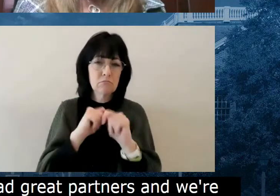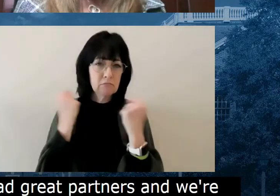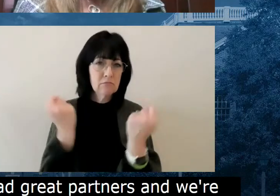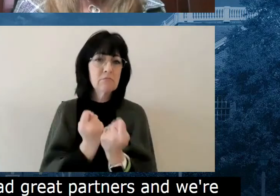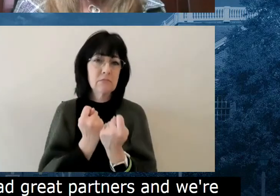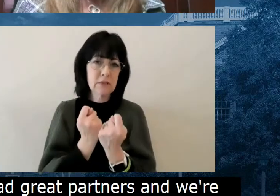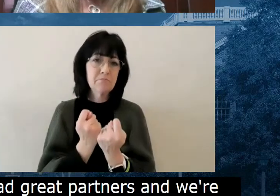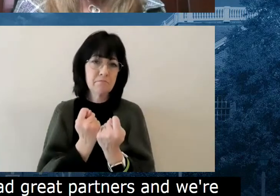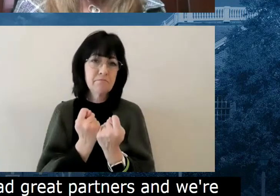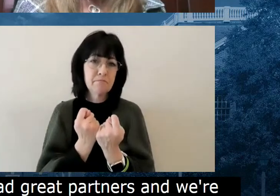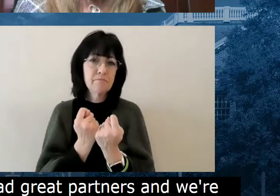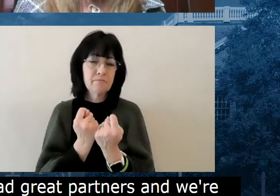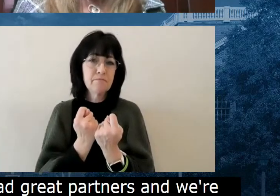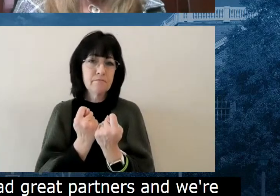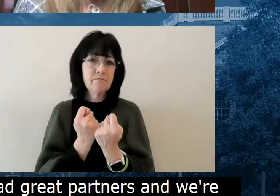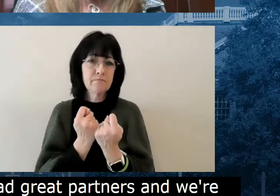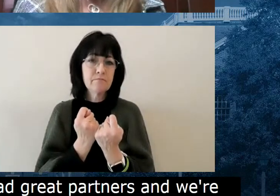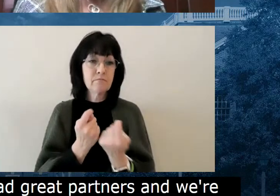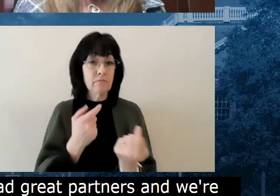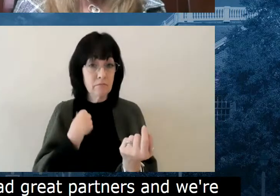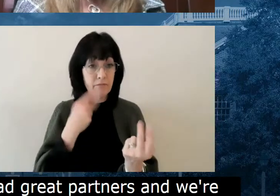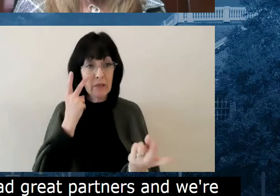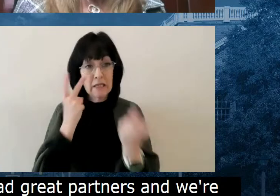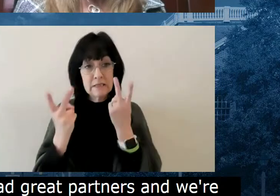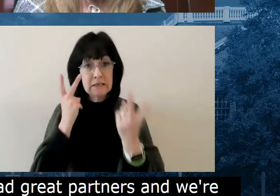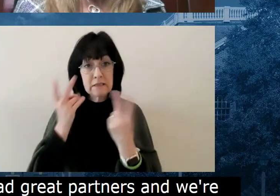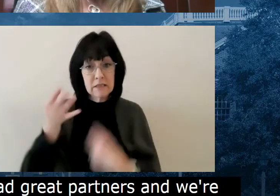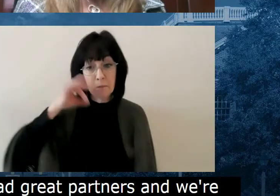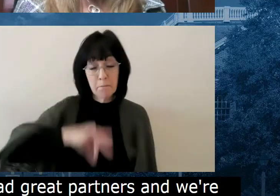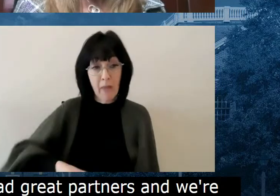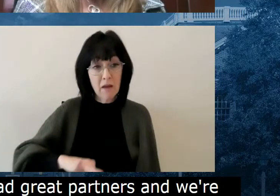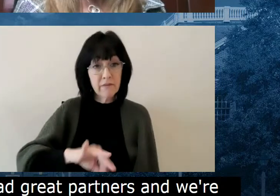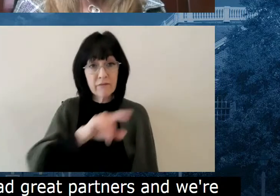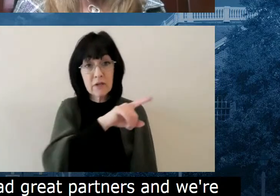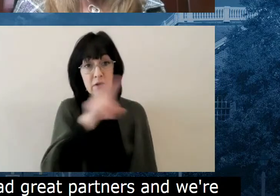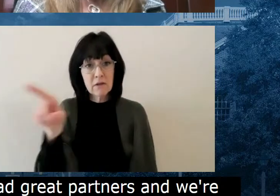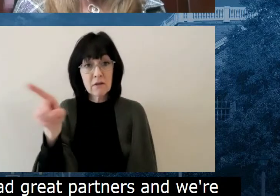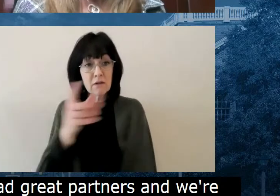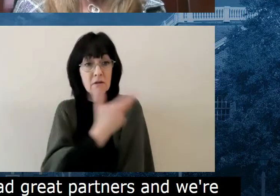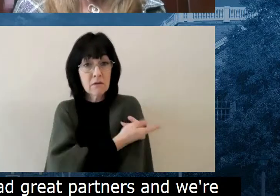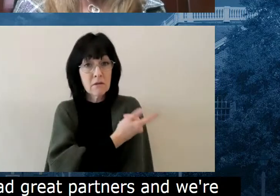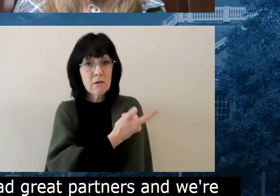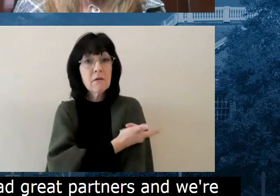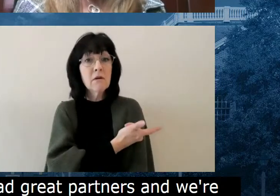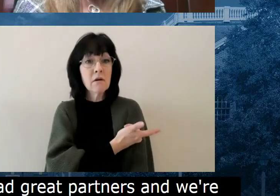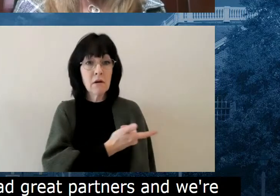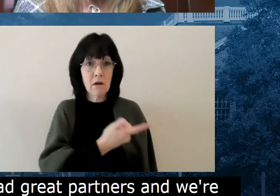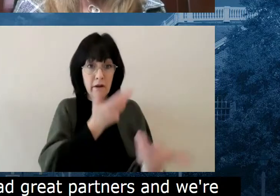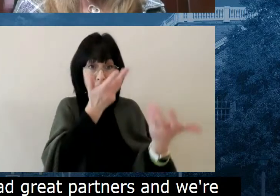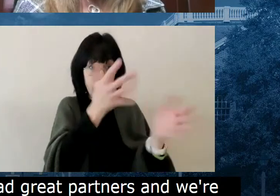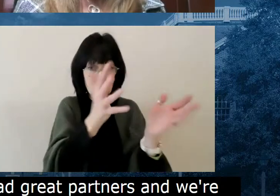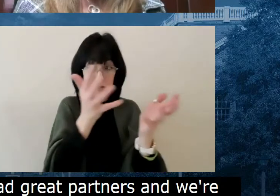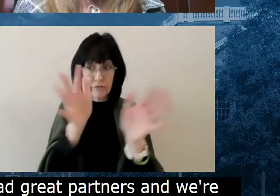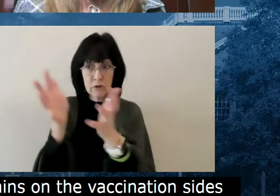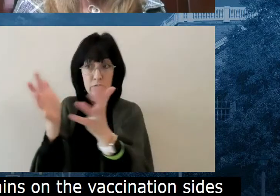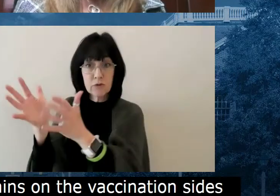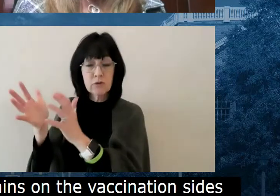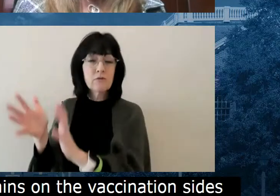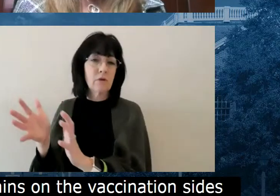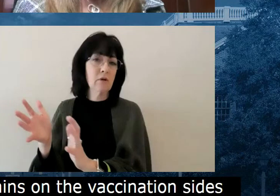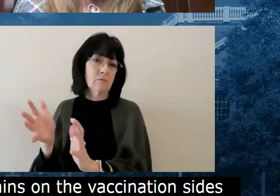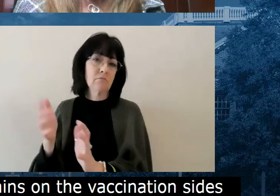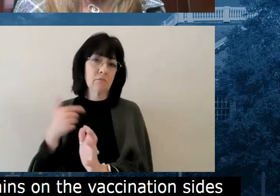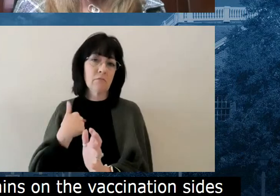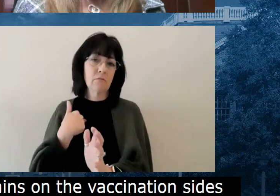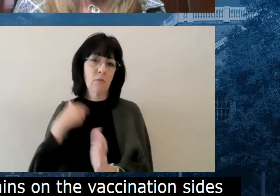those gains on the vaccination side into a loosening of restrictions so people can have a more normal way of